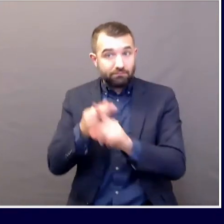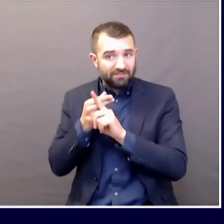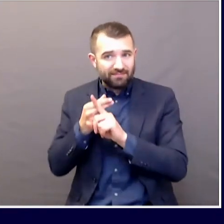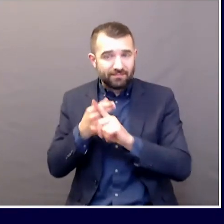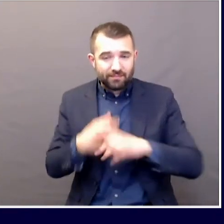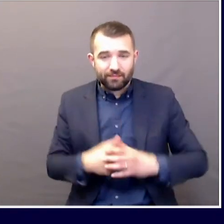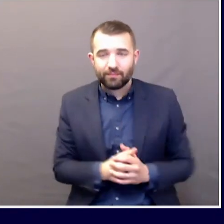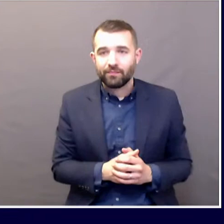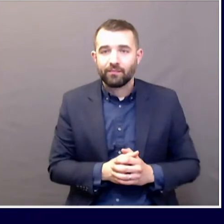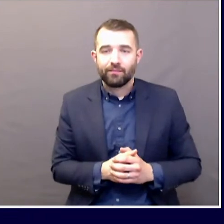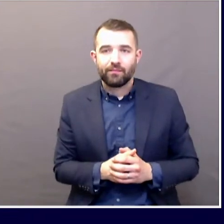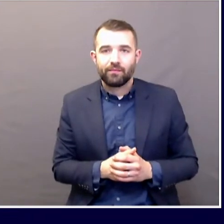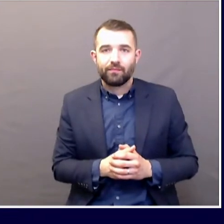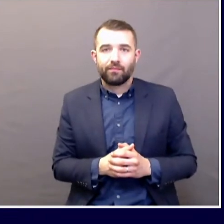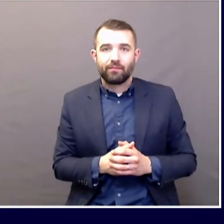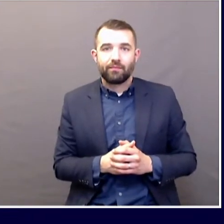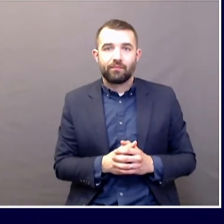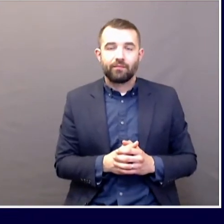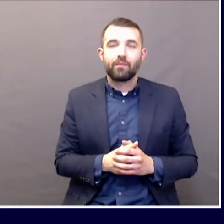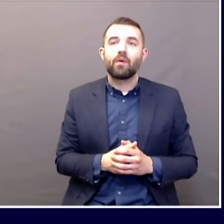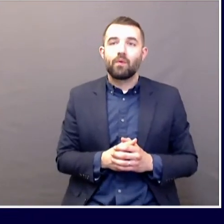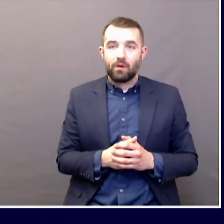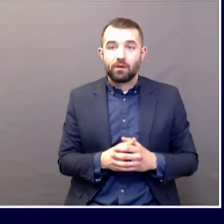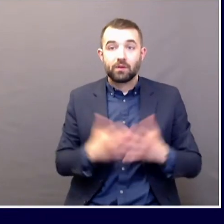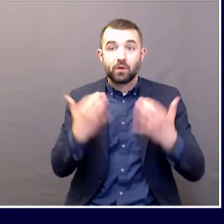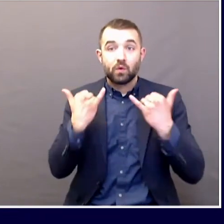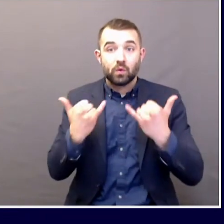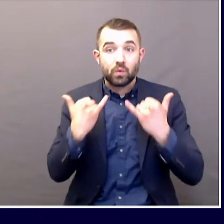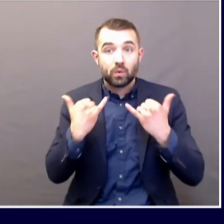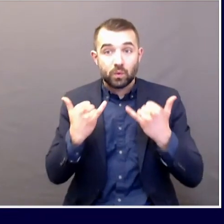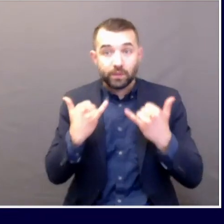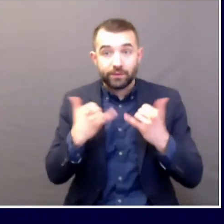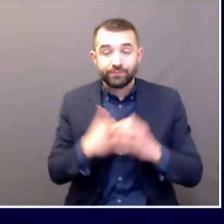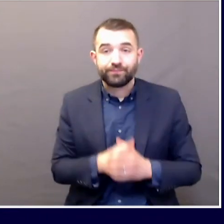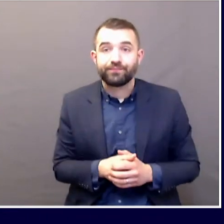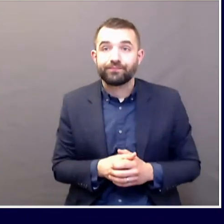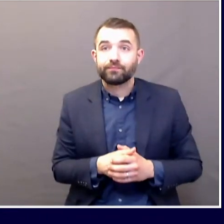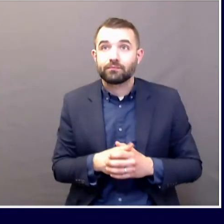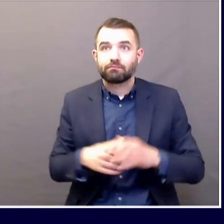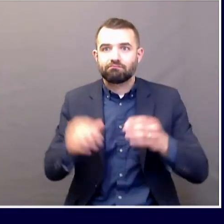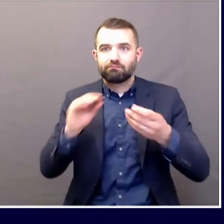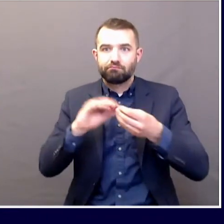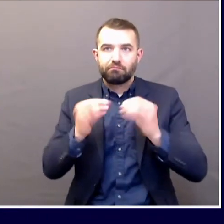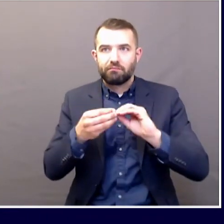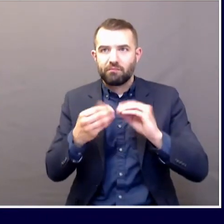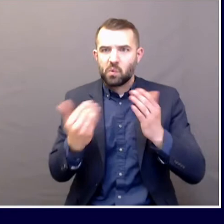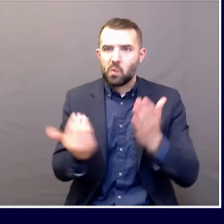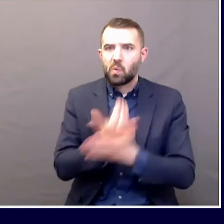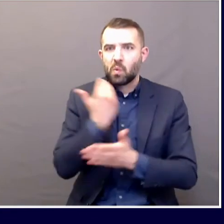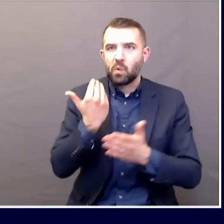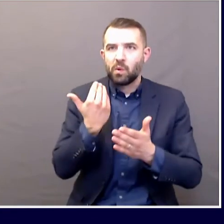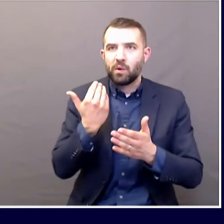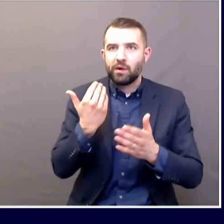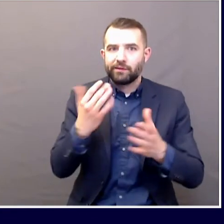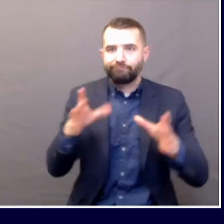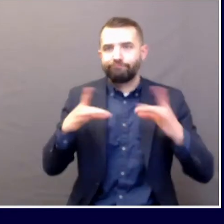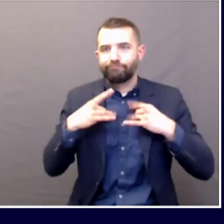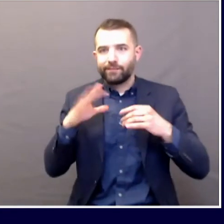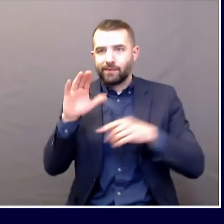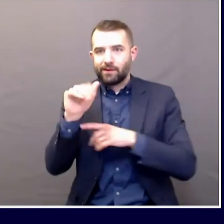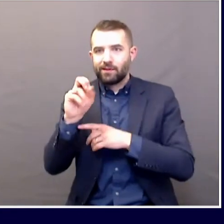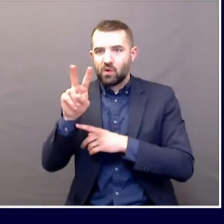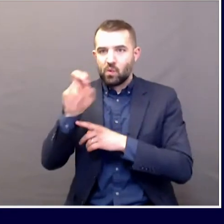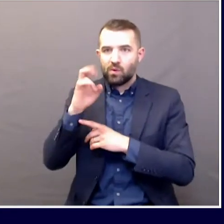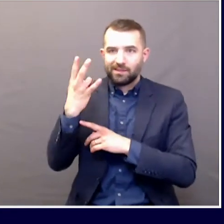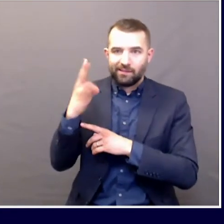Right. And then today we're seeing over 200 cases. This is something that we saw for weeks and weeks, but a few days ago we were